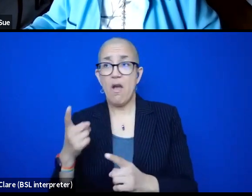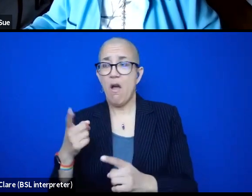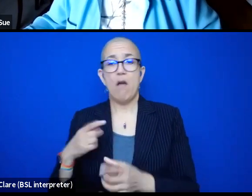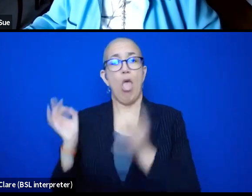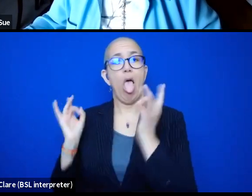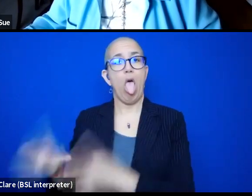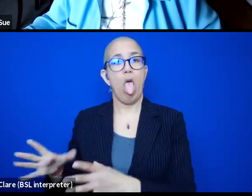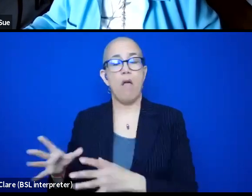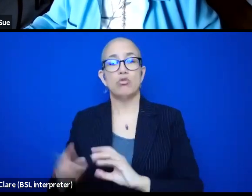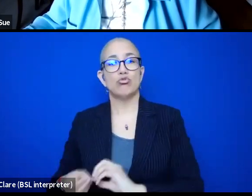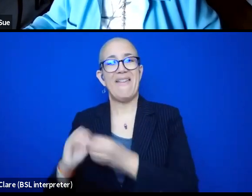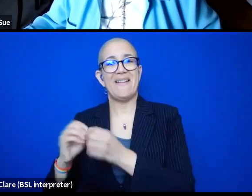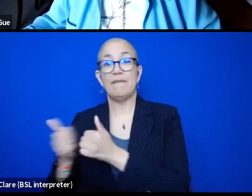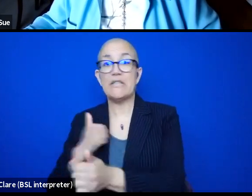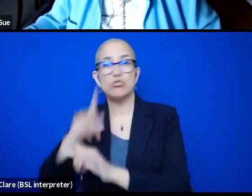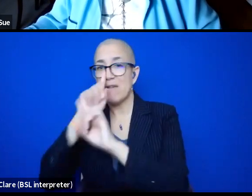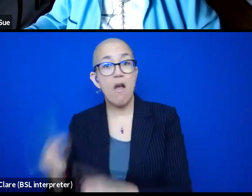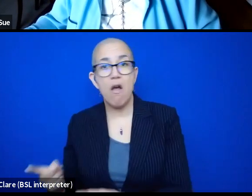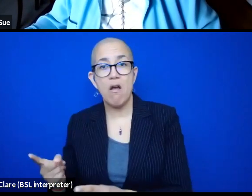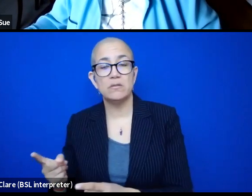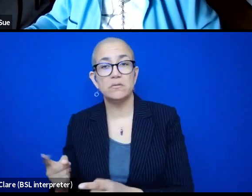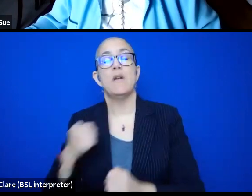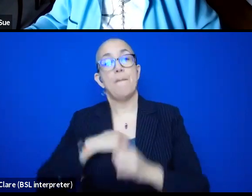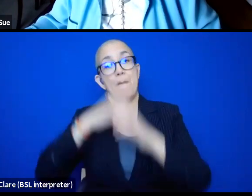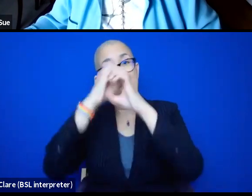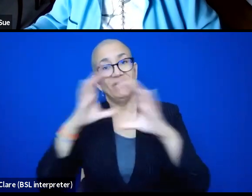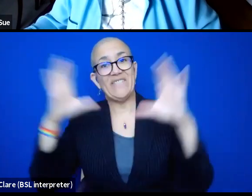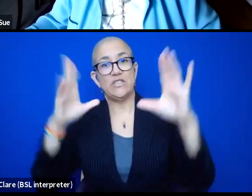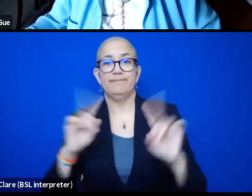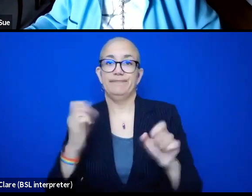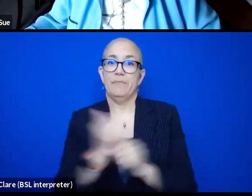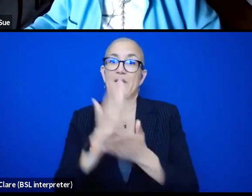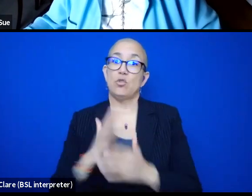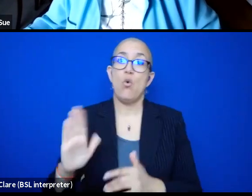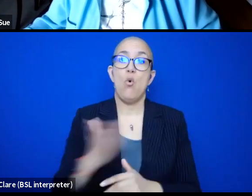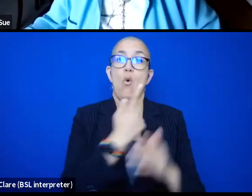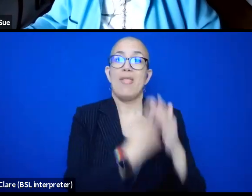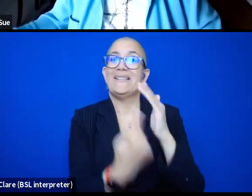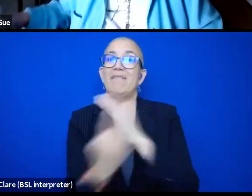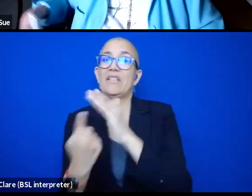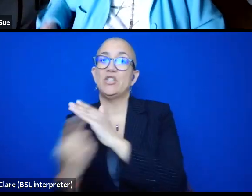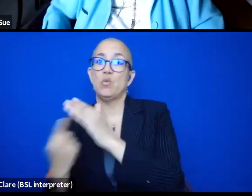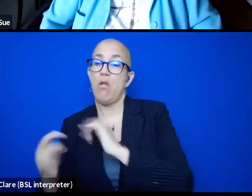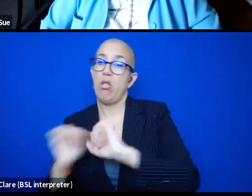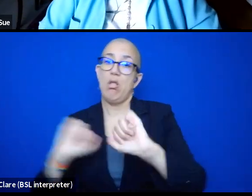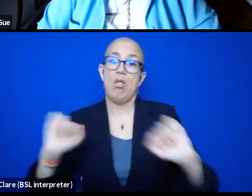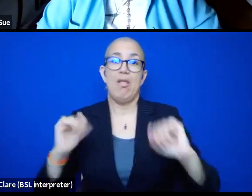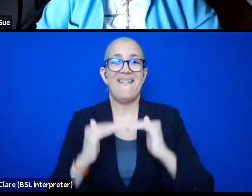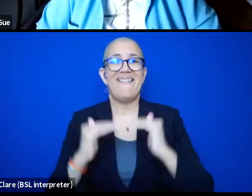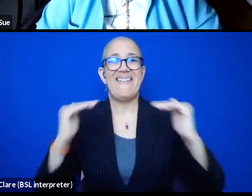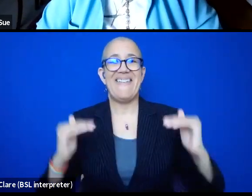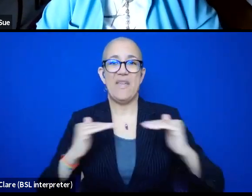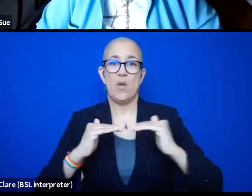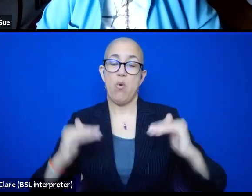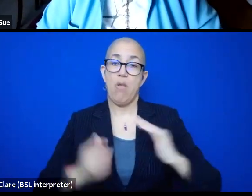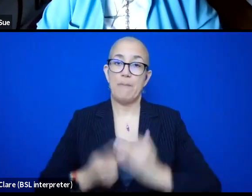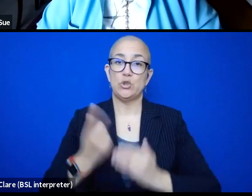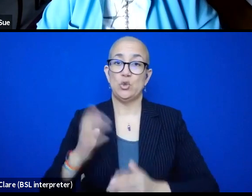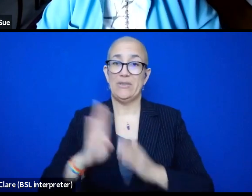behind. My vision is to ensure that every individual has an equal opportunity from cradle to